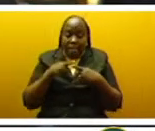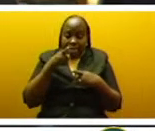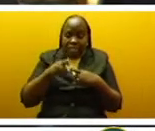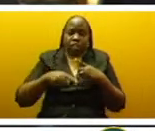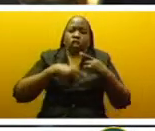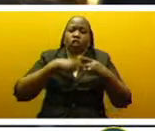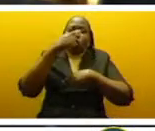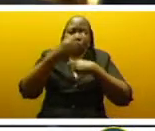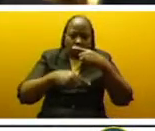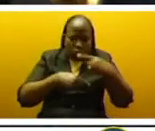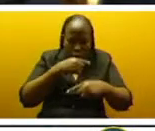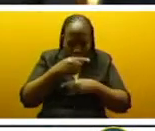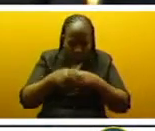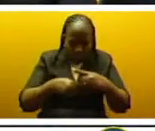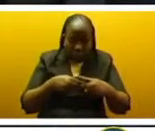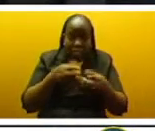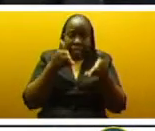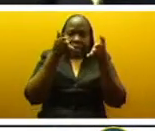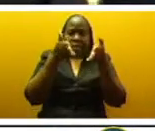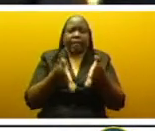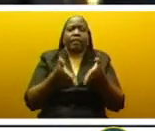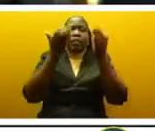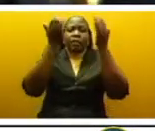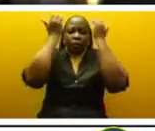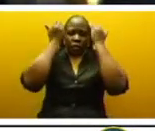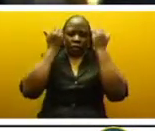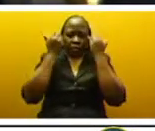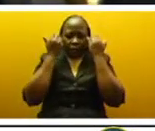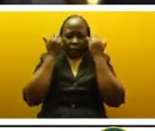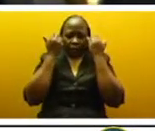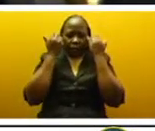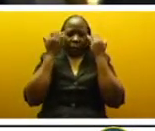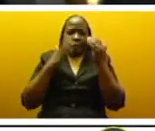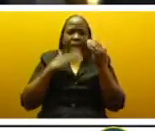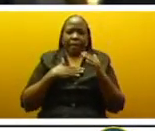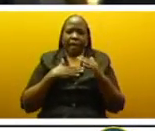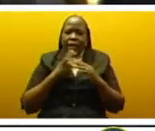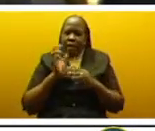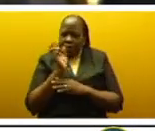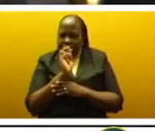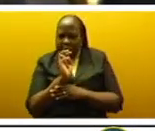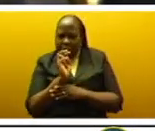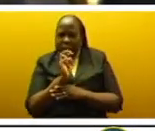I think this court, and reading the Supreme Court Act,